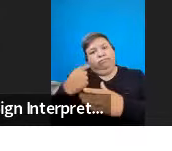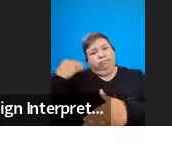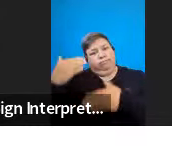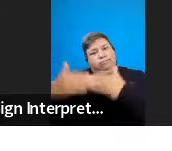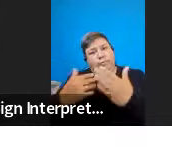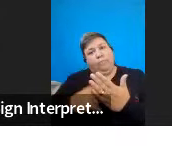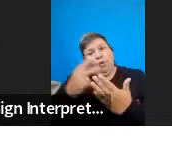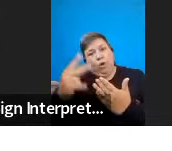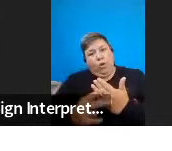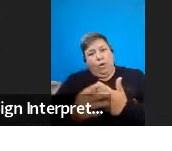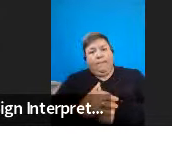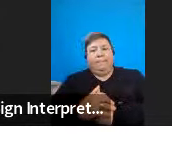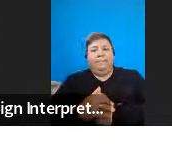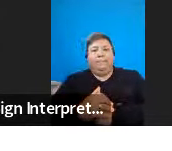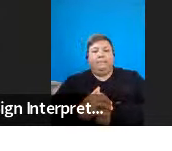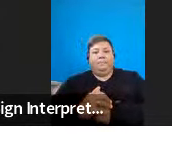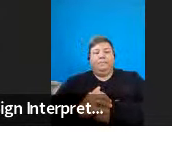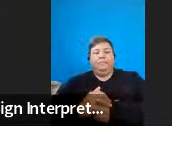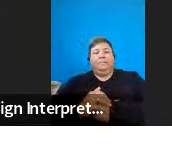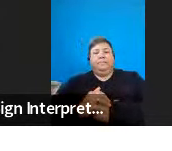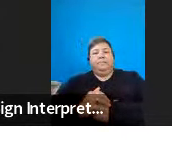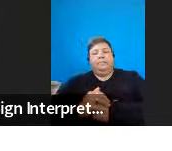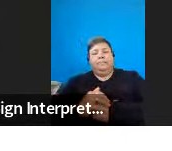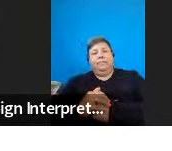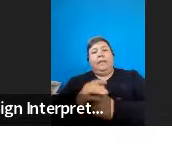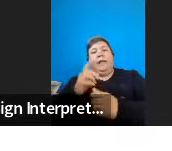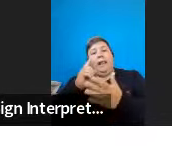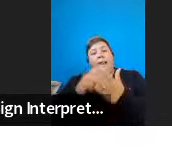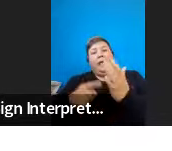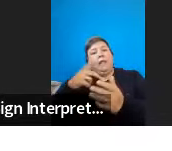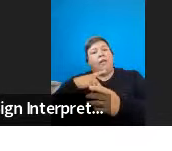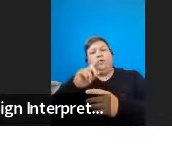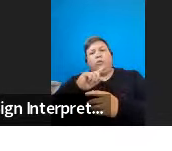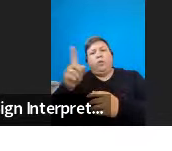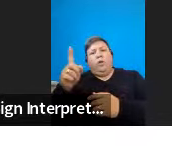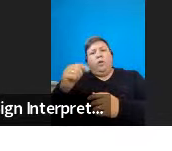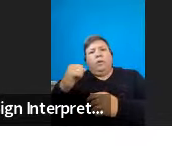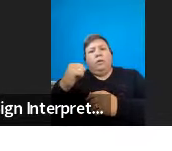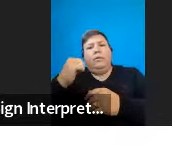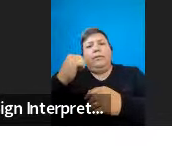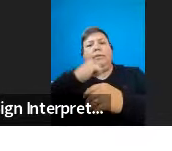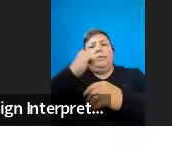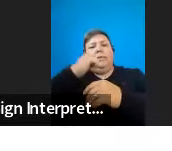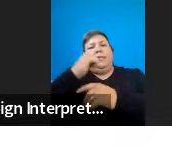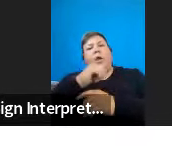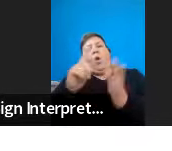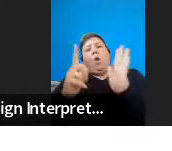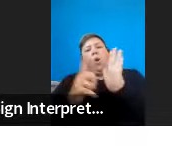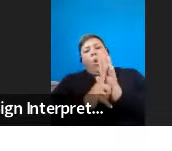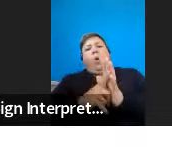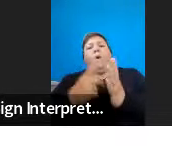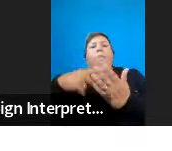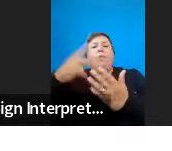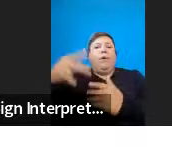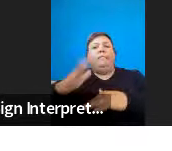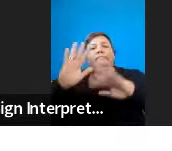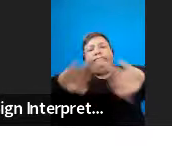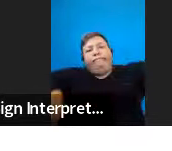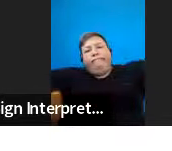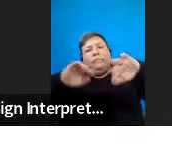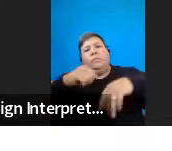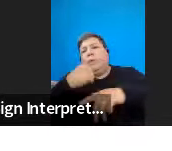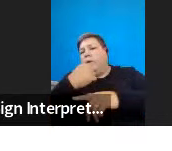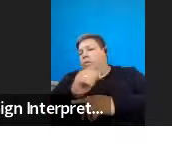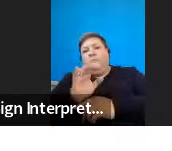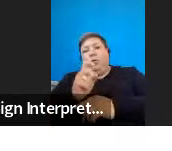moving to SMMEs, where we say, let us not compromise the legislation, let us not compromise the program, but let us simplify it to